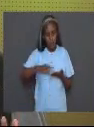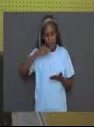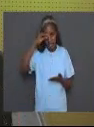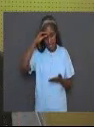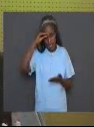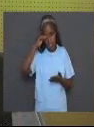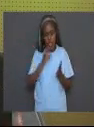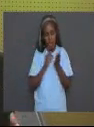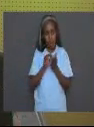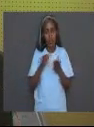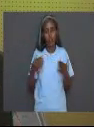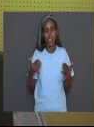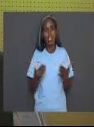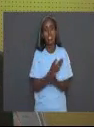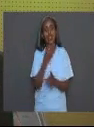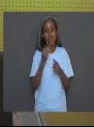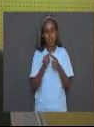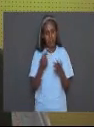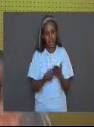new terms in this lesson.